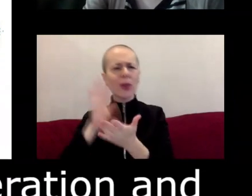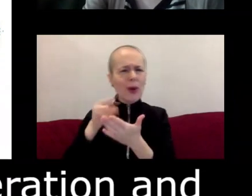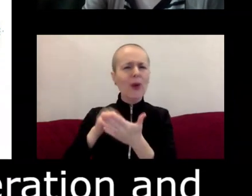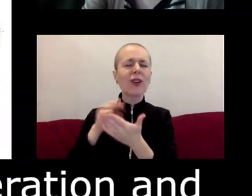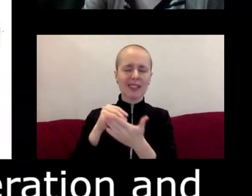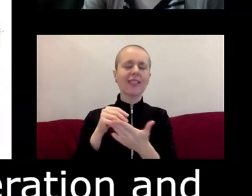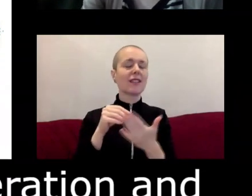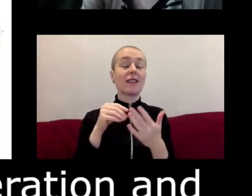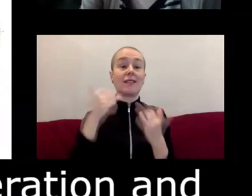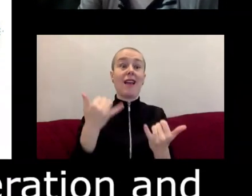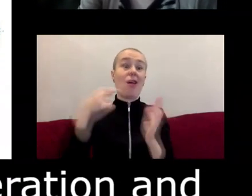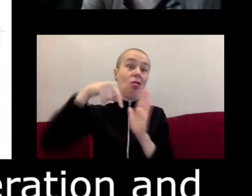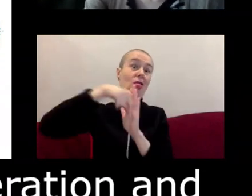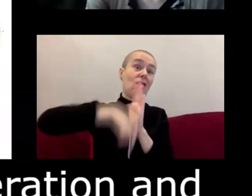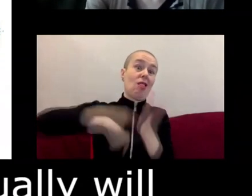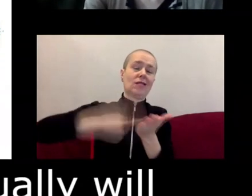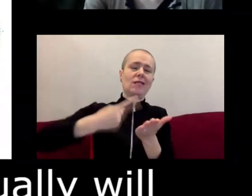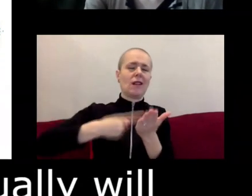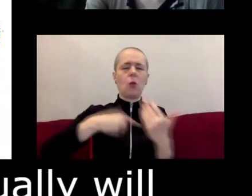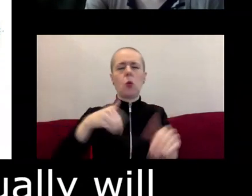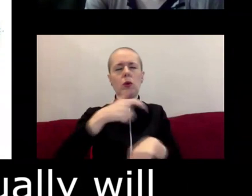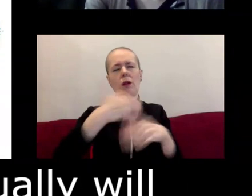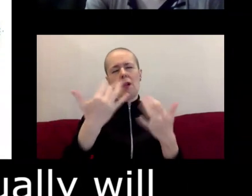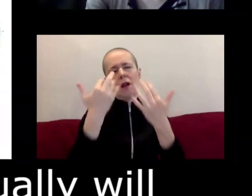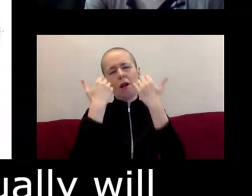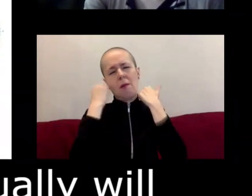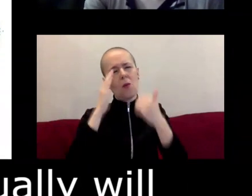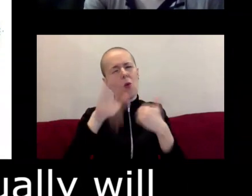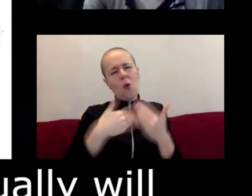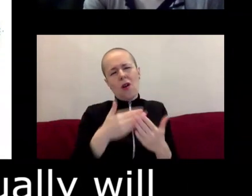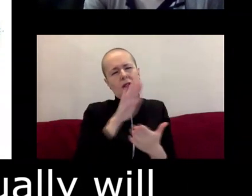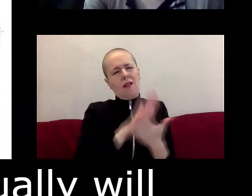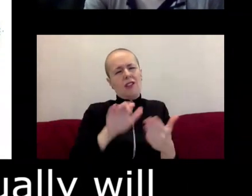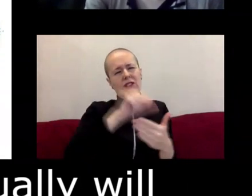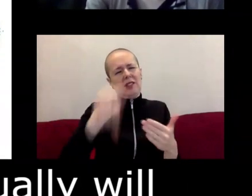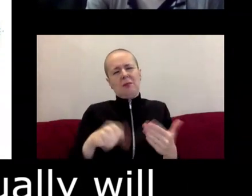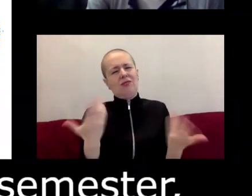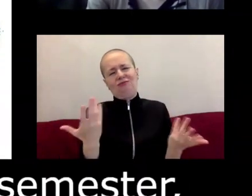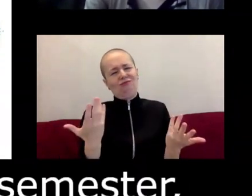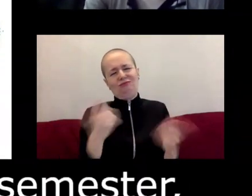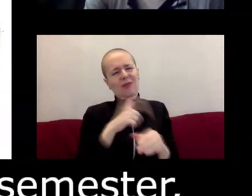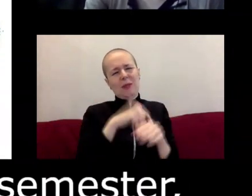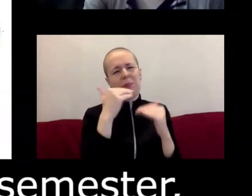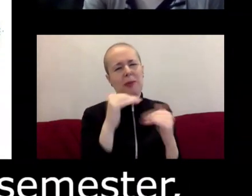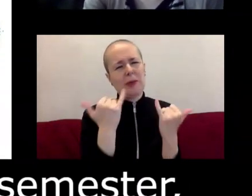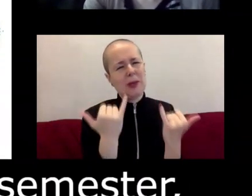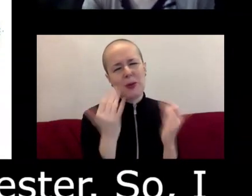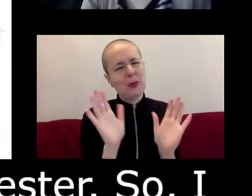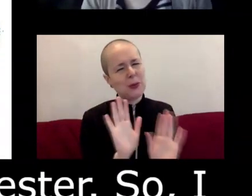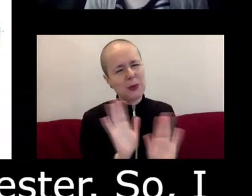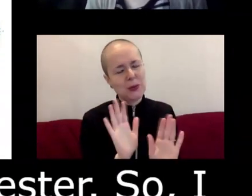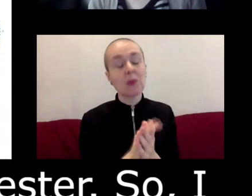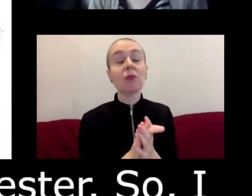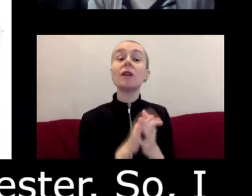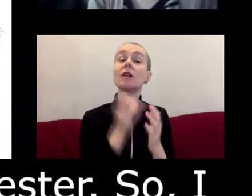probably take a whole semester, you know, college semester. So I am not going to get in there necessarily,